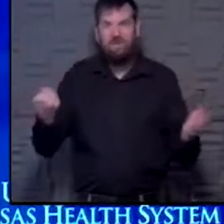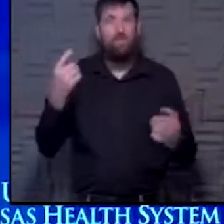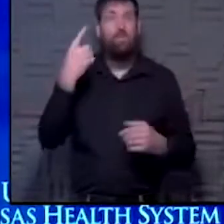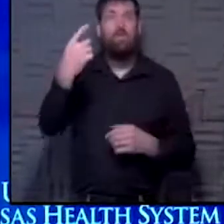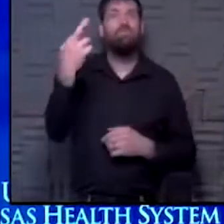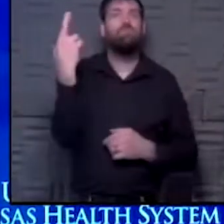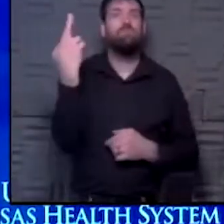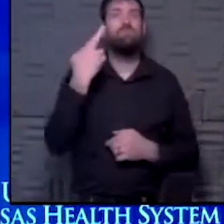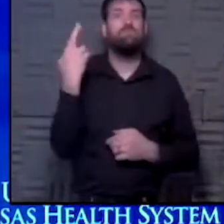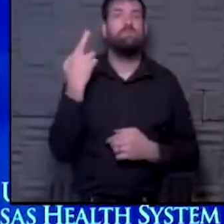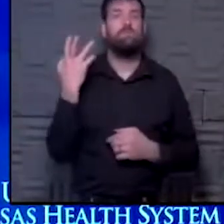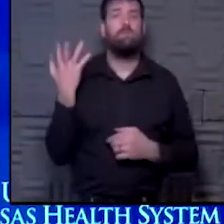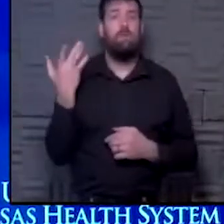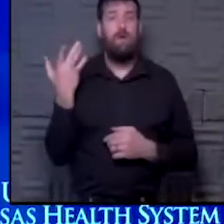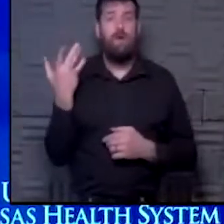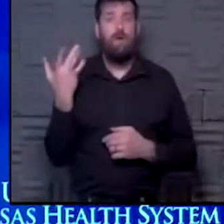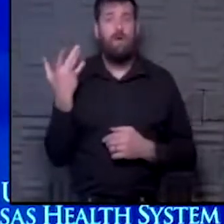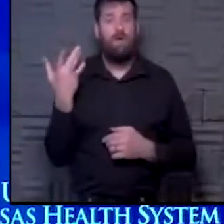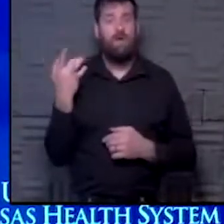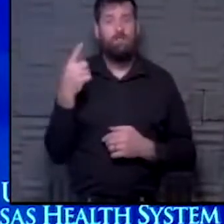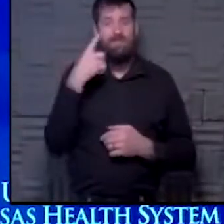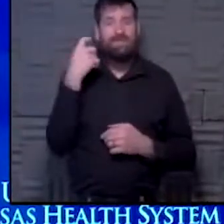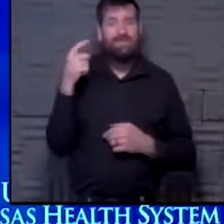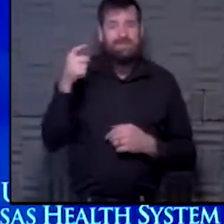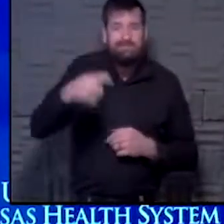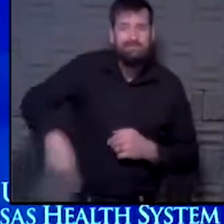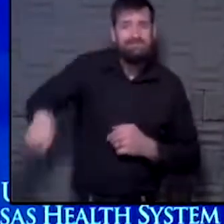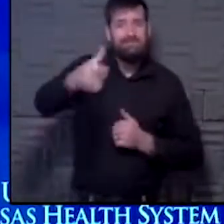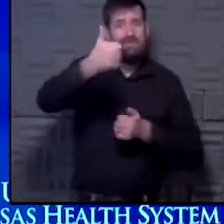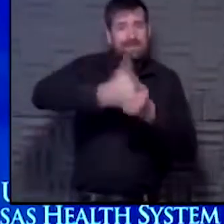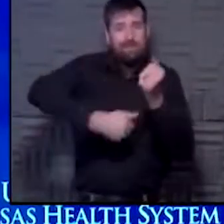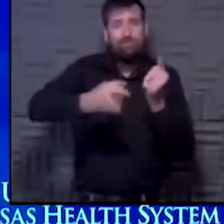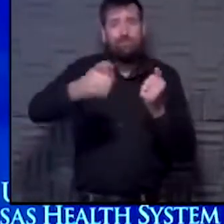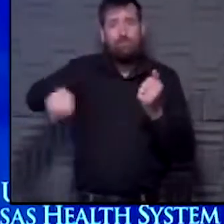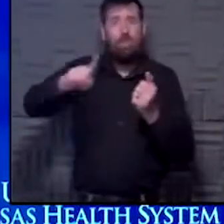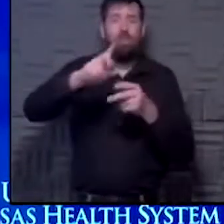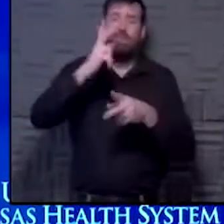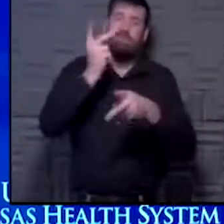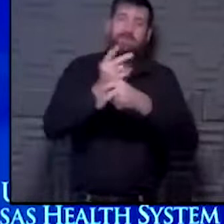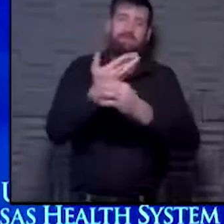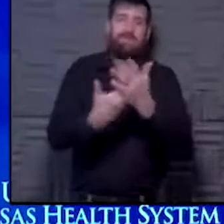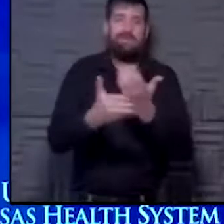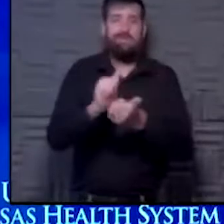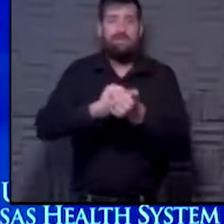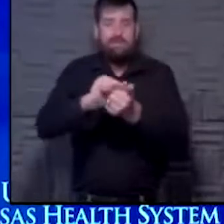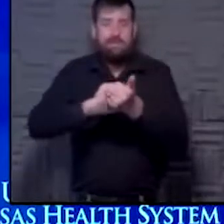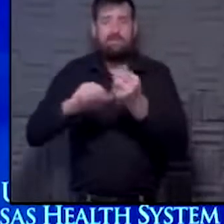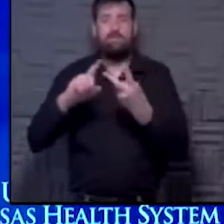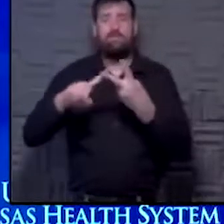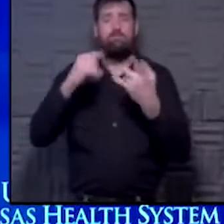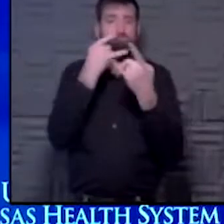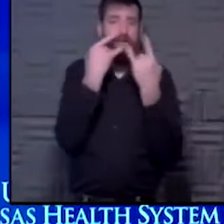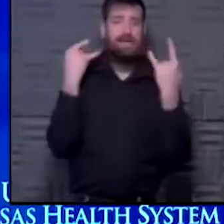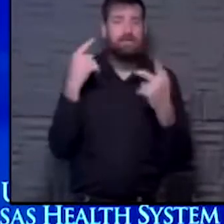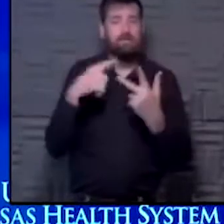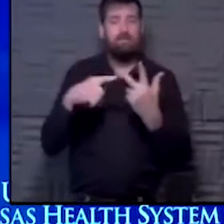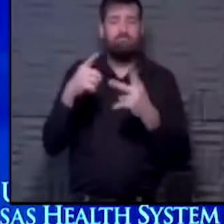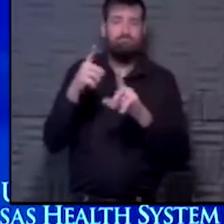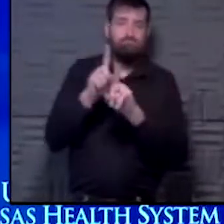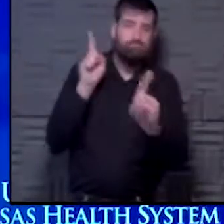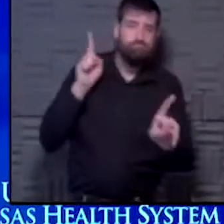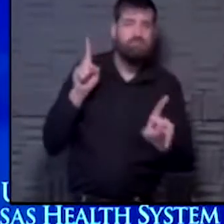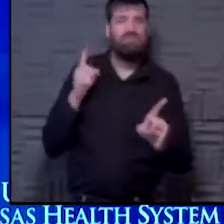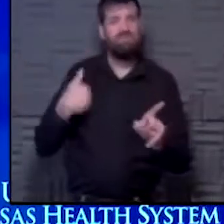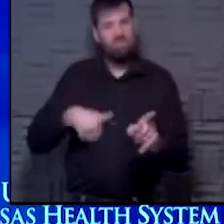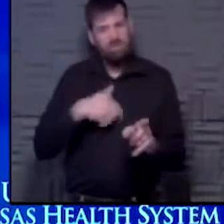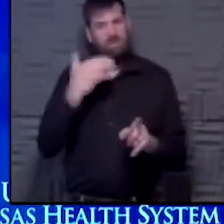true, and it's because of the work each of you have done out there by keeping your hands clean, wearing your mask, keeping your distance, doing those things